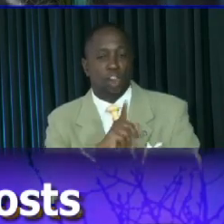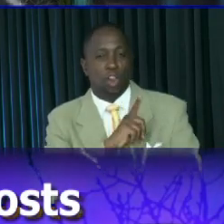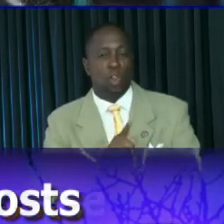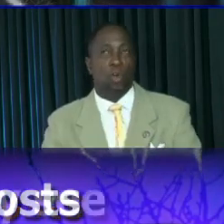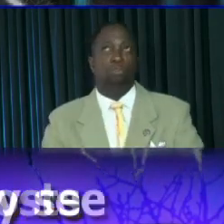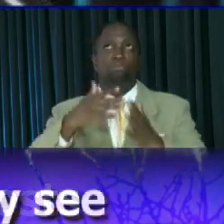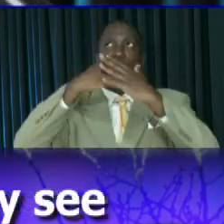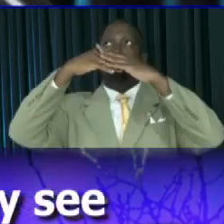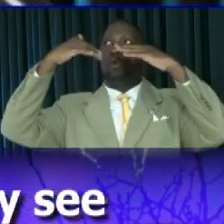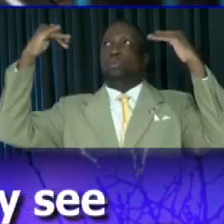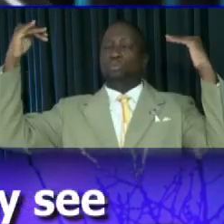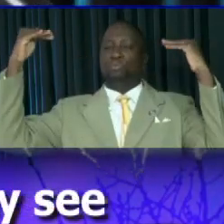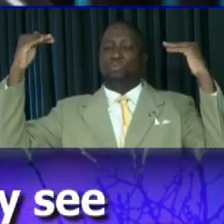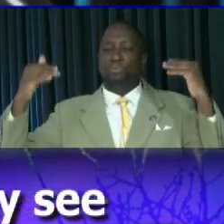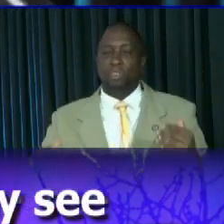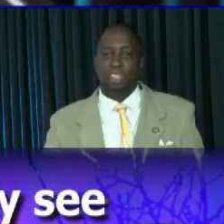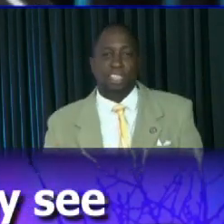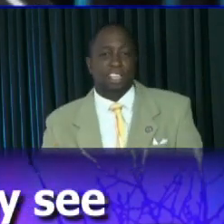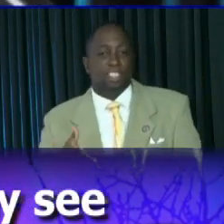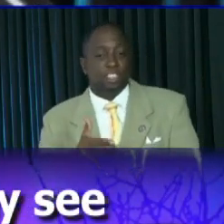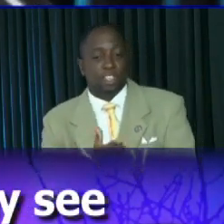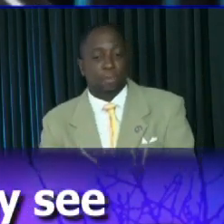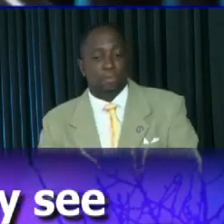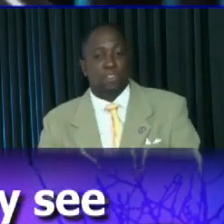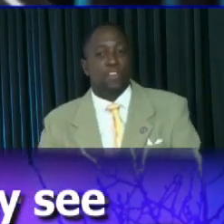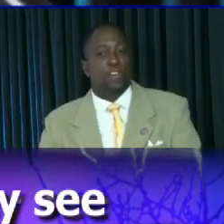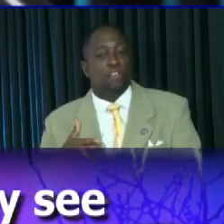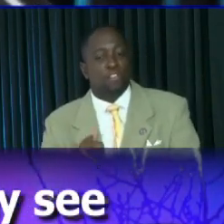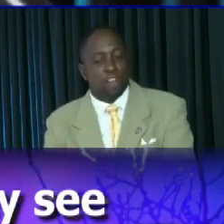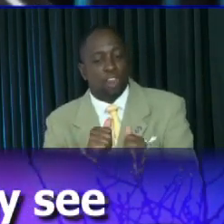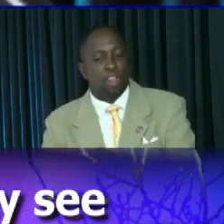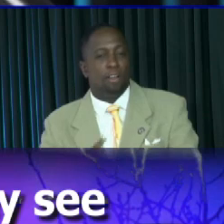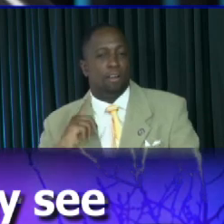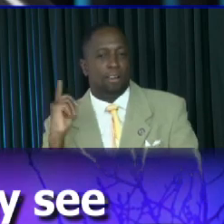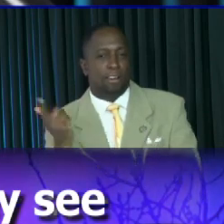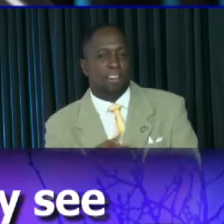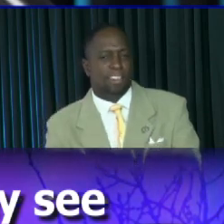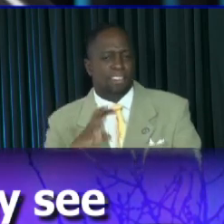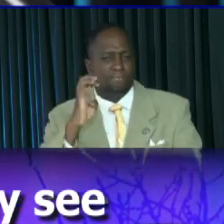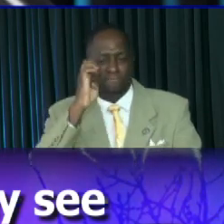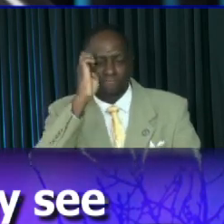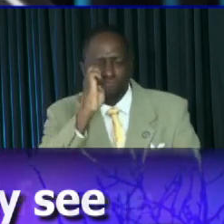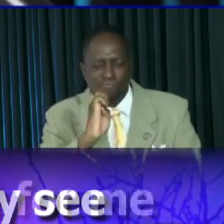of Hosts. Some follow